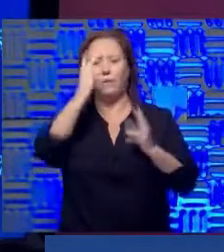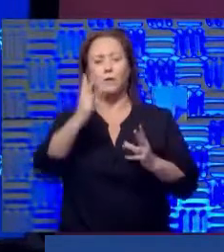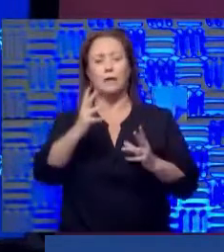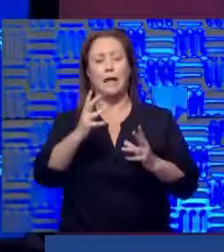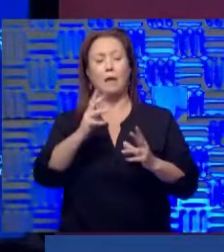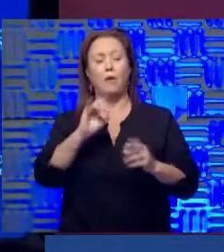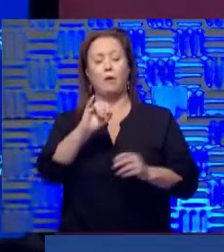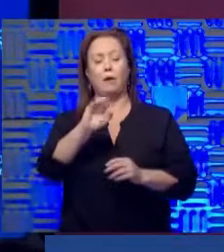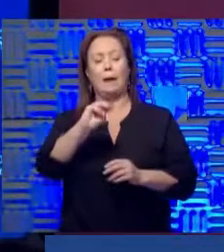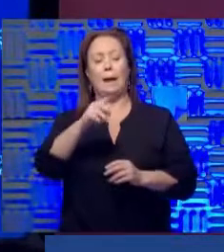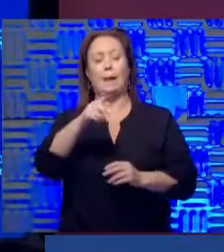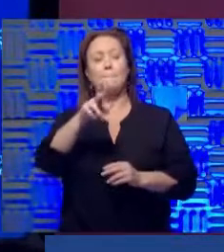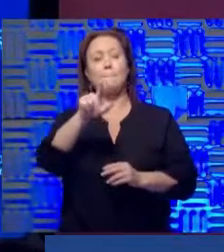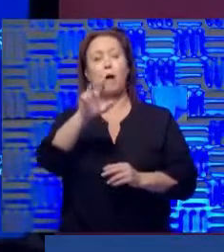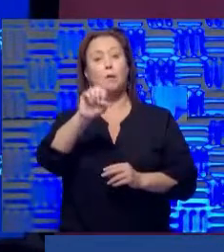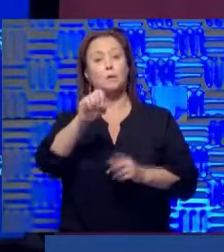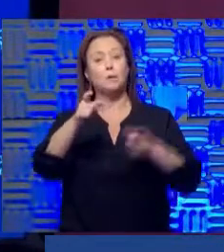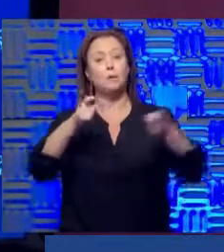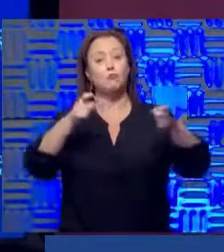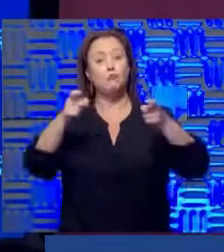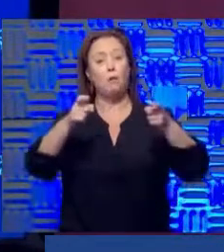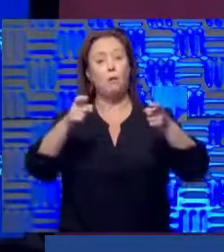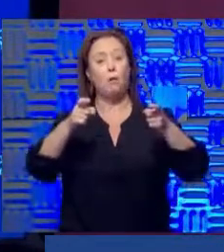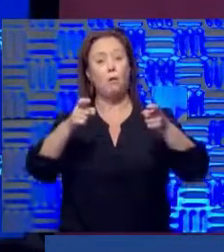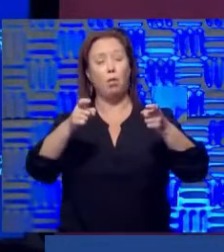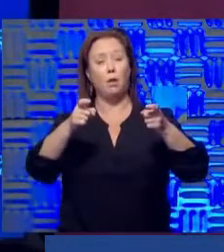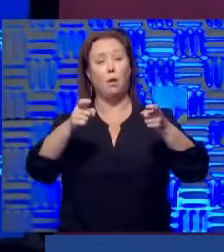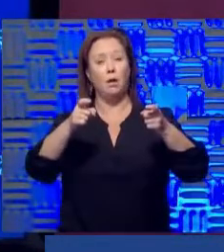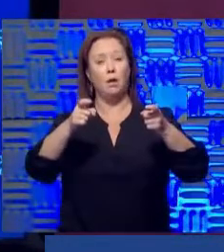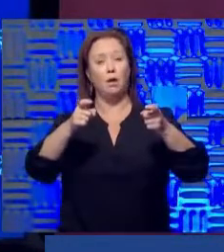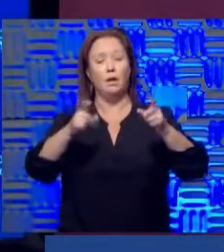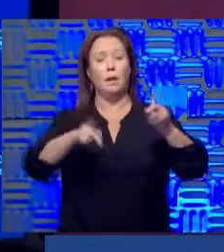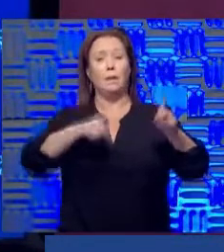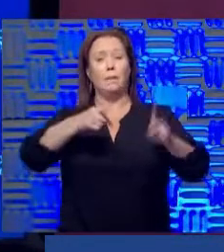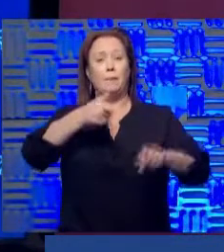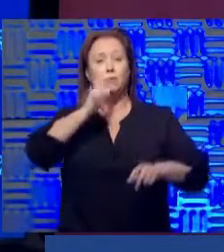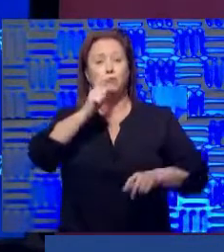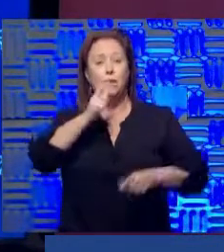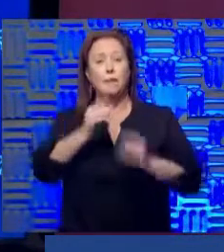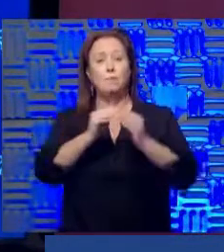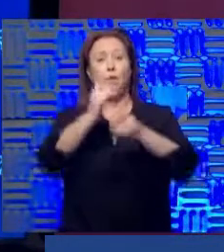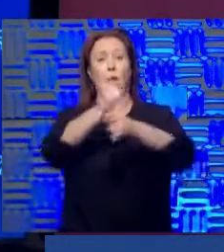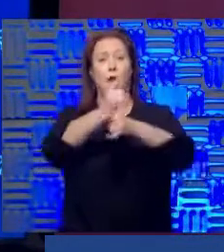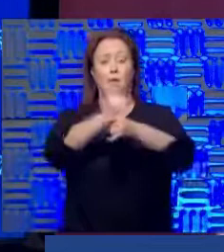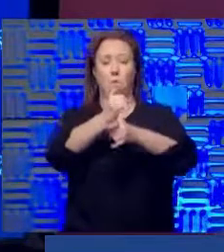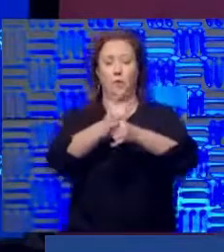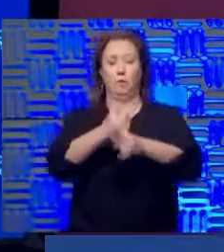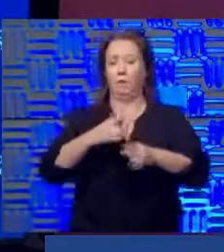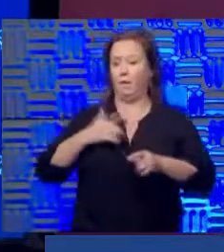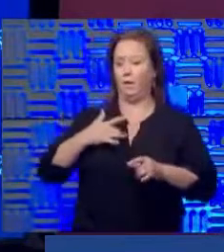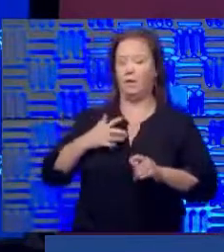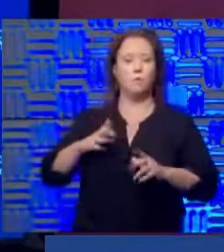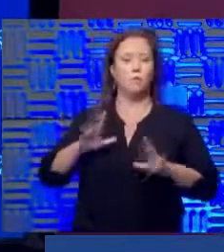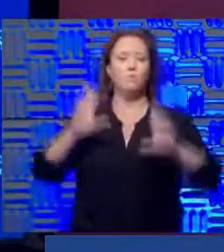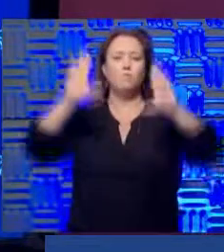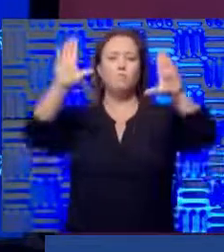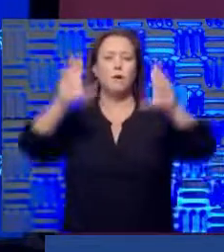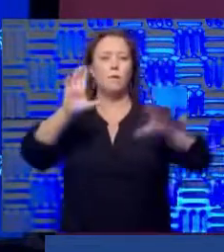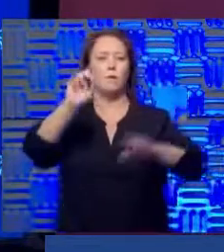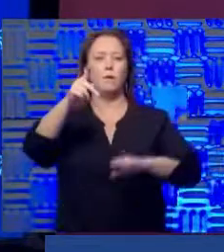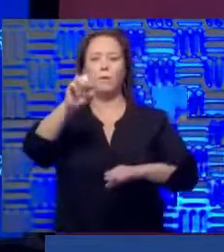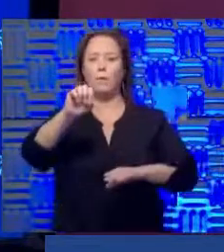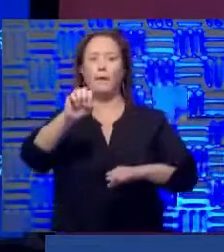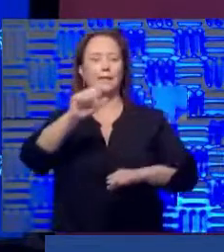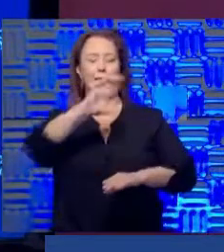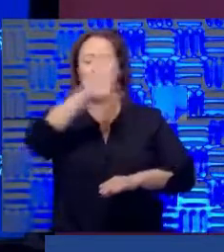impulse control. And then if we add to that complications like people drinking more alcohol, which they feel is a great coping skill, though it's never